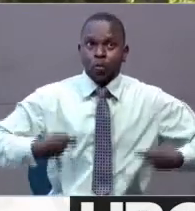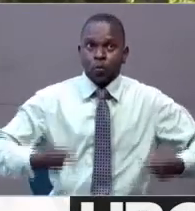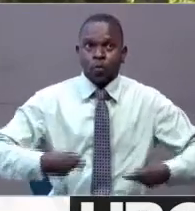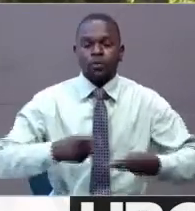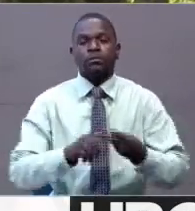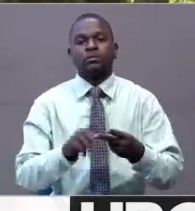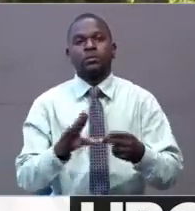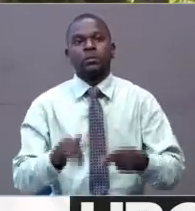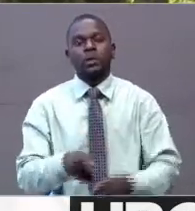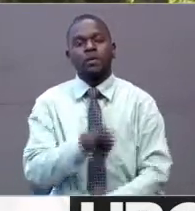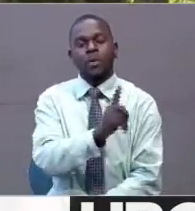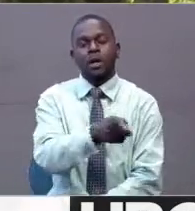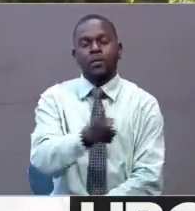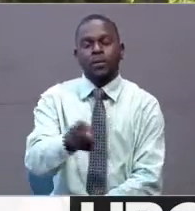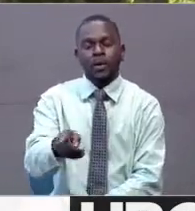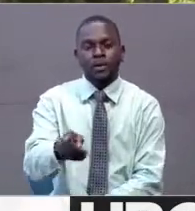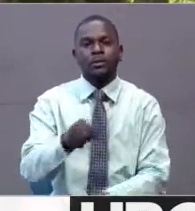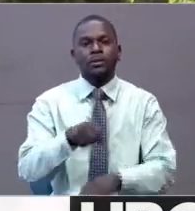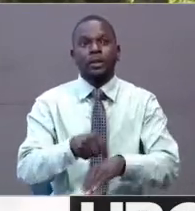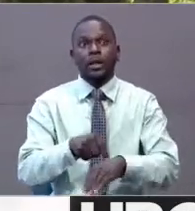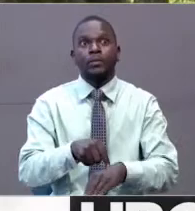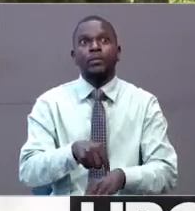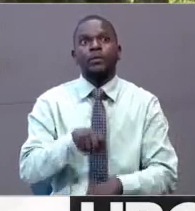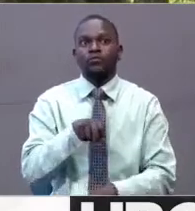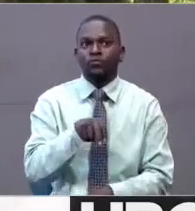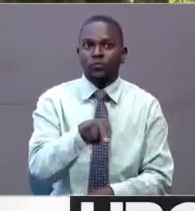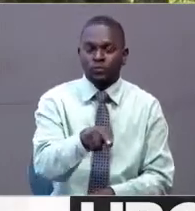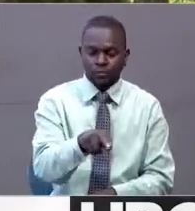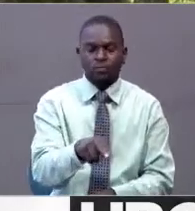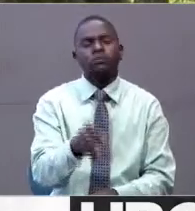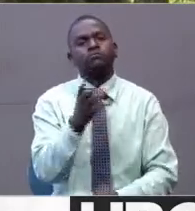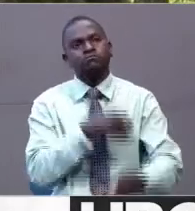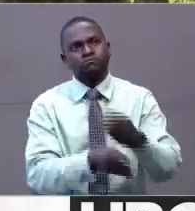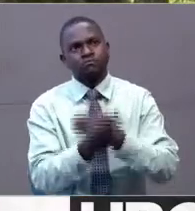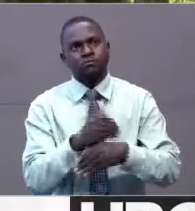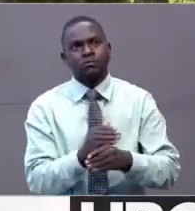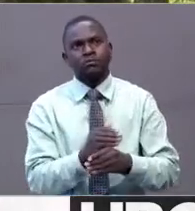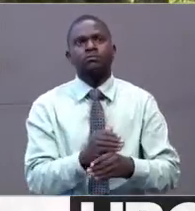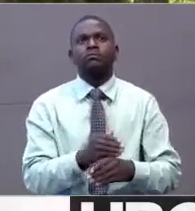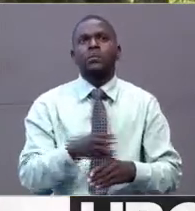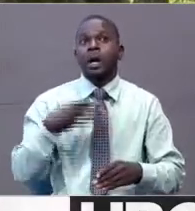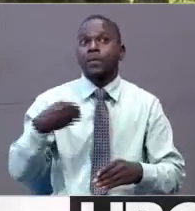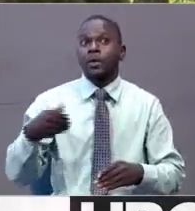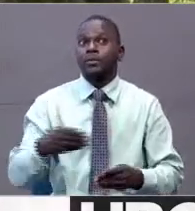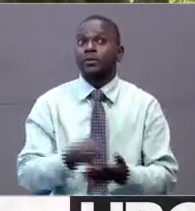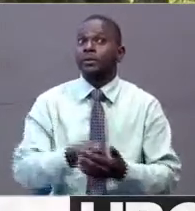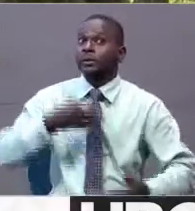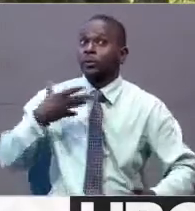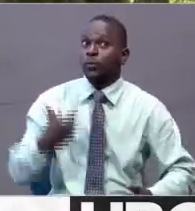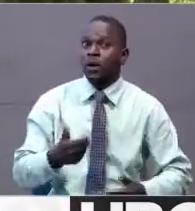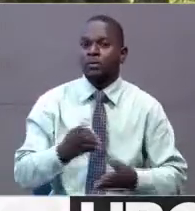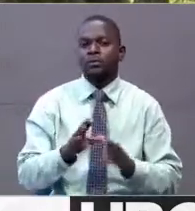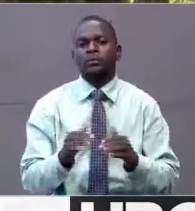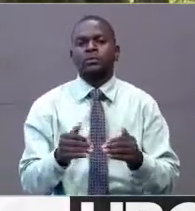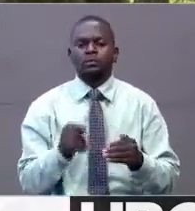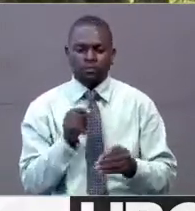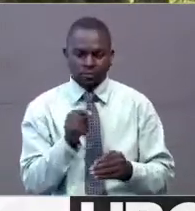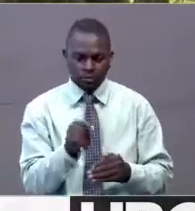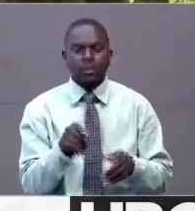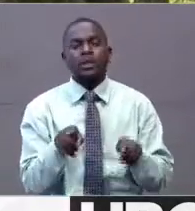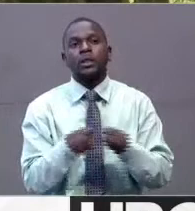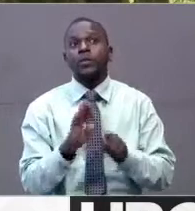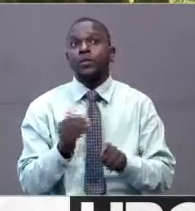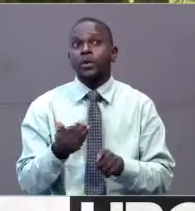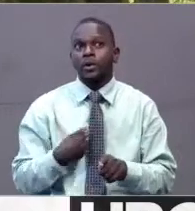these sticks they use when they are walking. Those disability appliances are very expensive. And we even